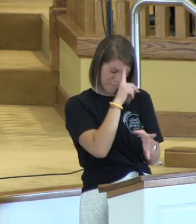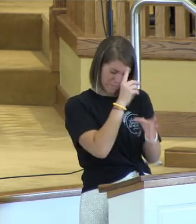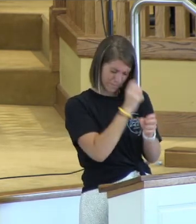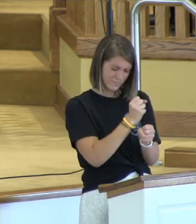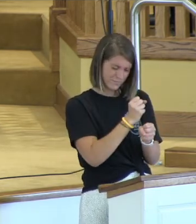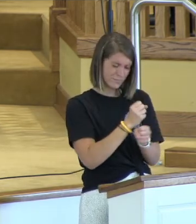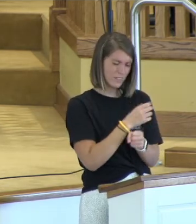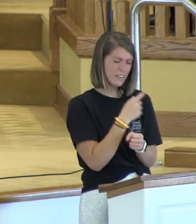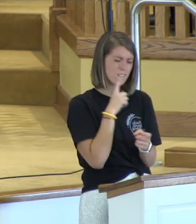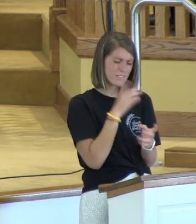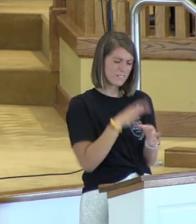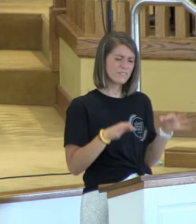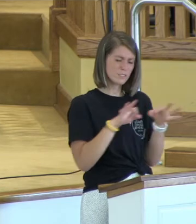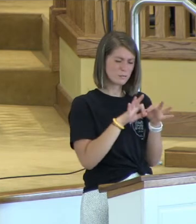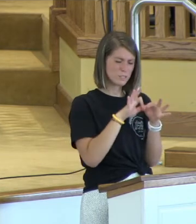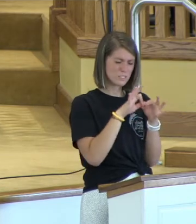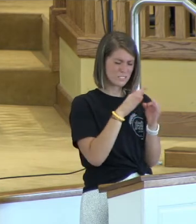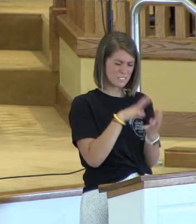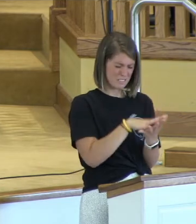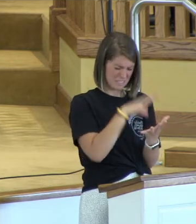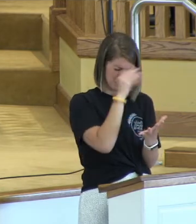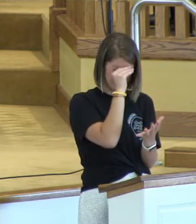It's a valuable lesson to be challenged